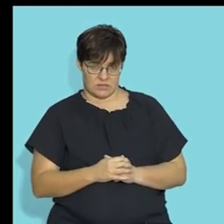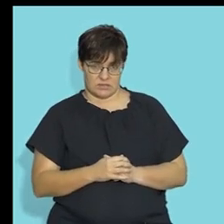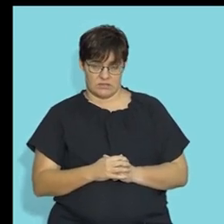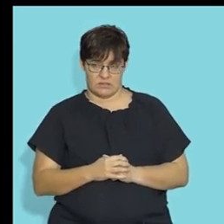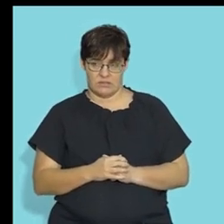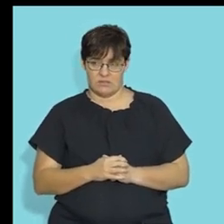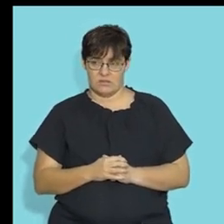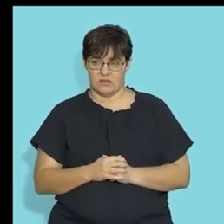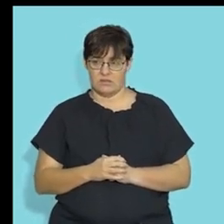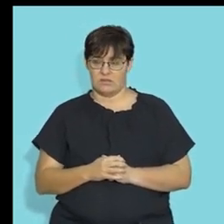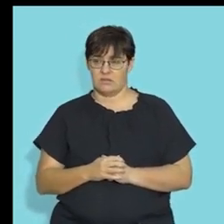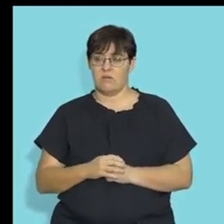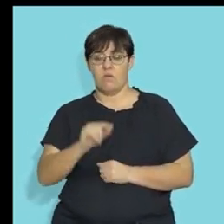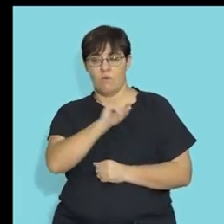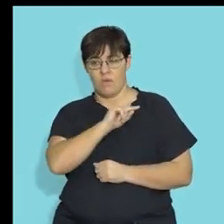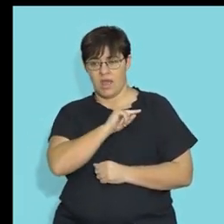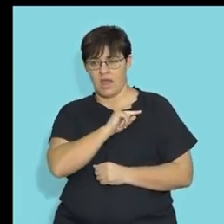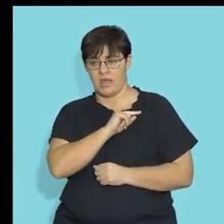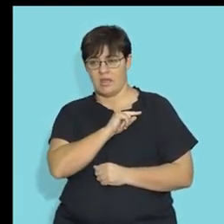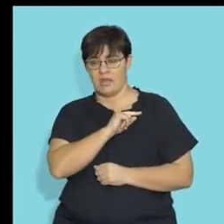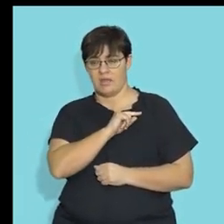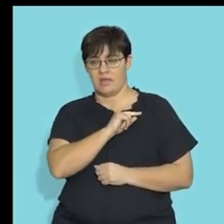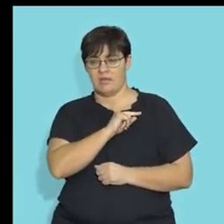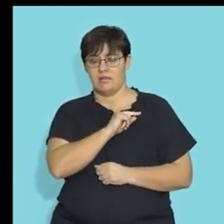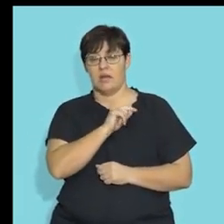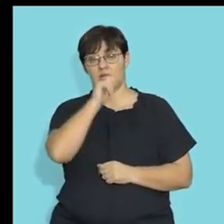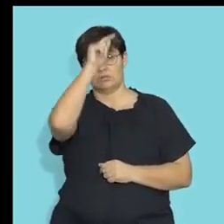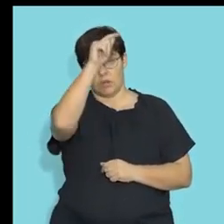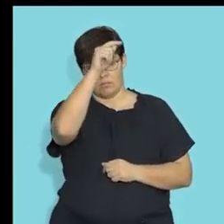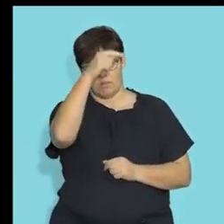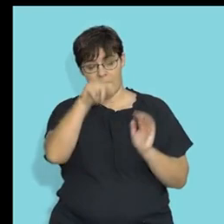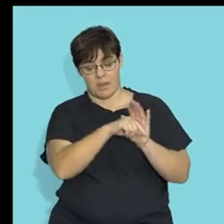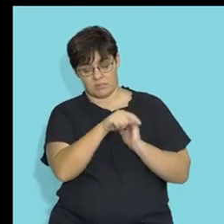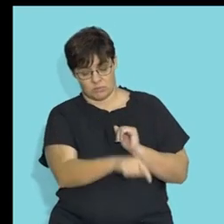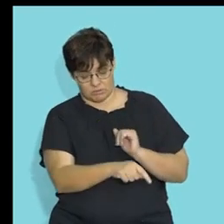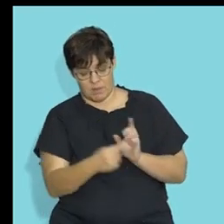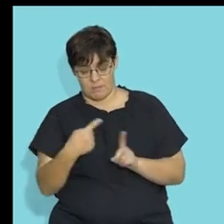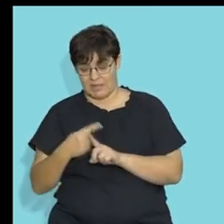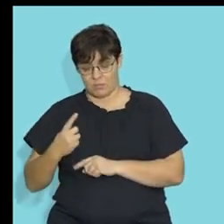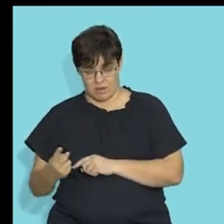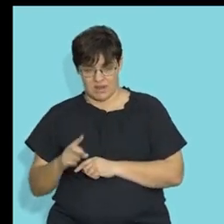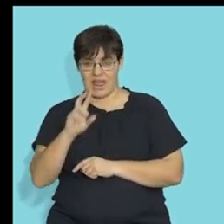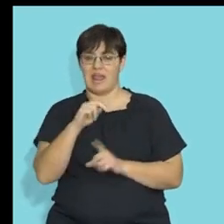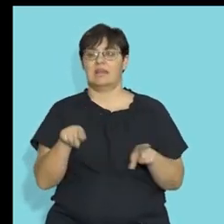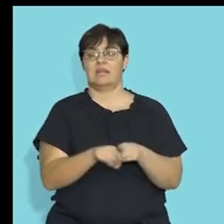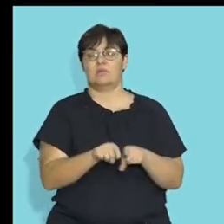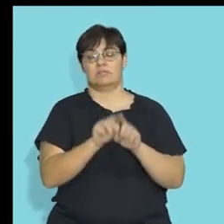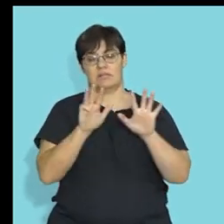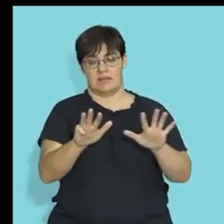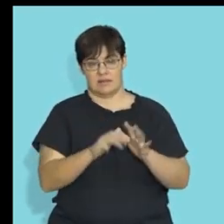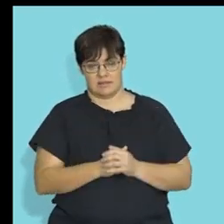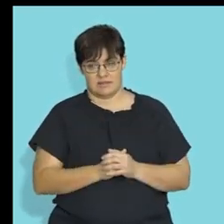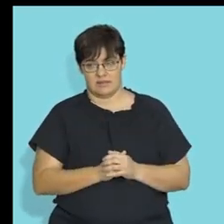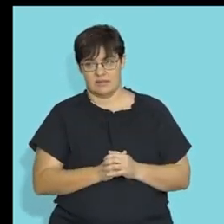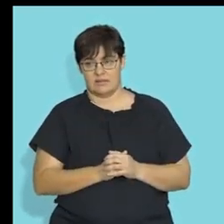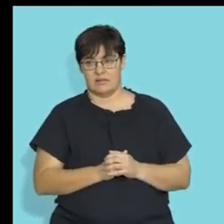by 1 over 4. And because I used top minus bottom plus 1, I know that n is equal